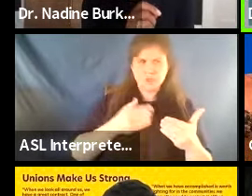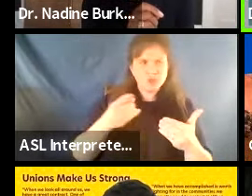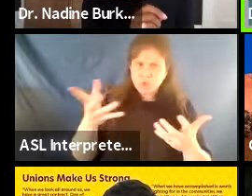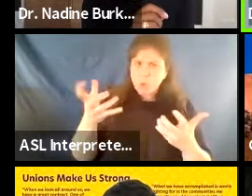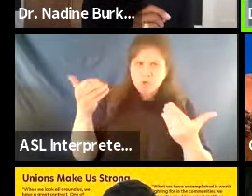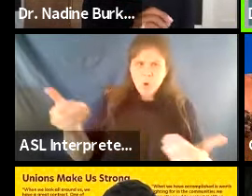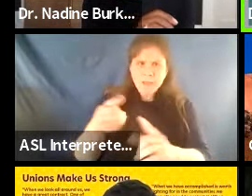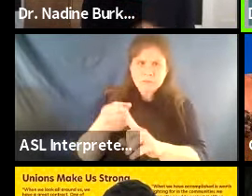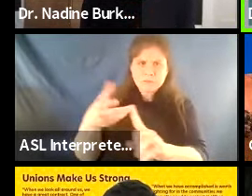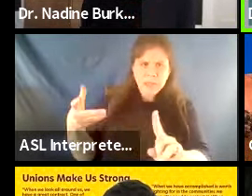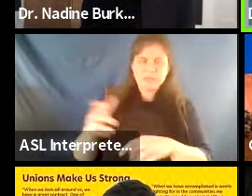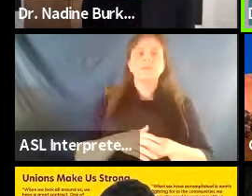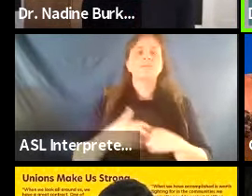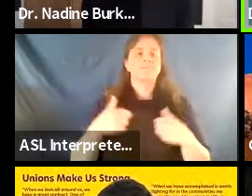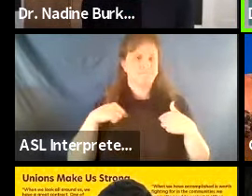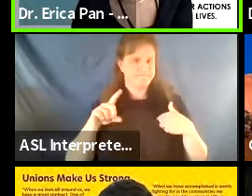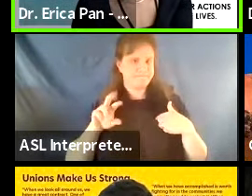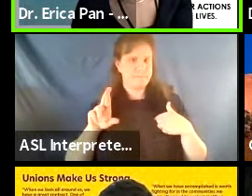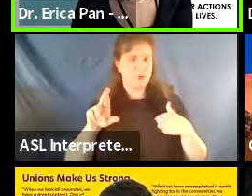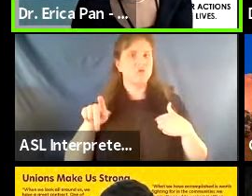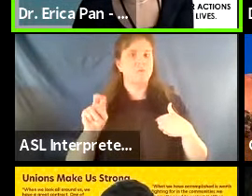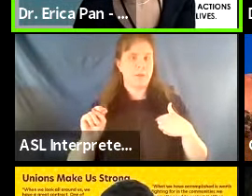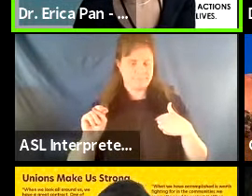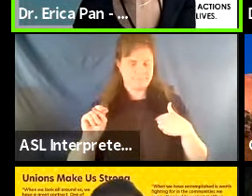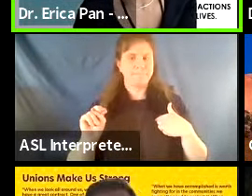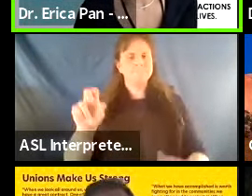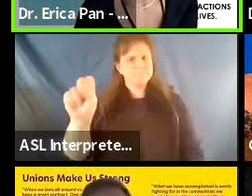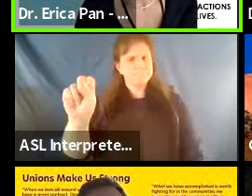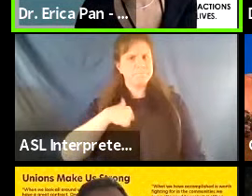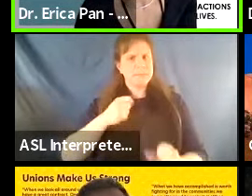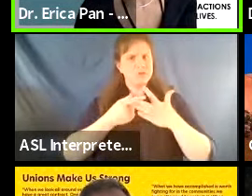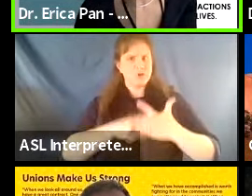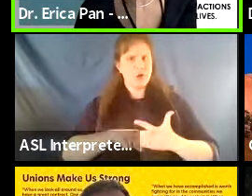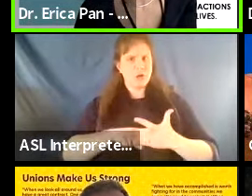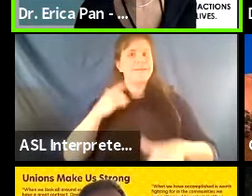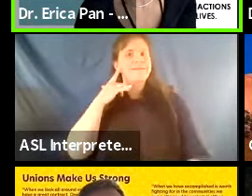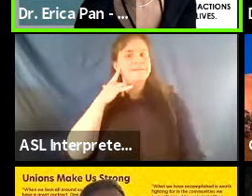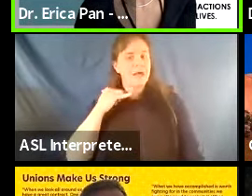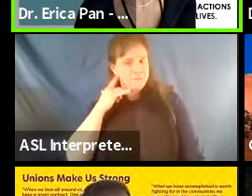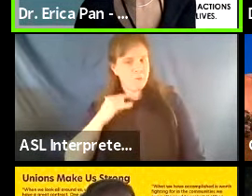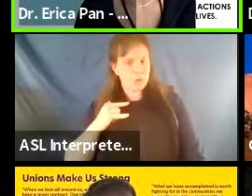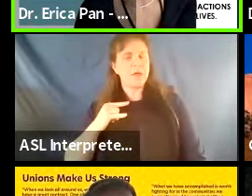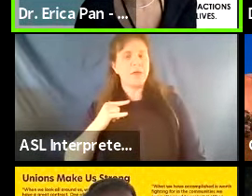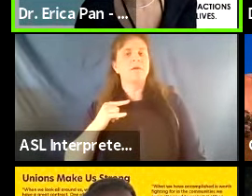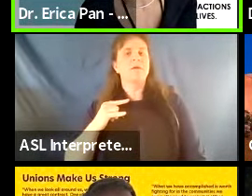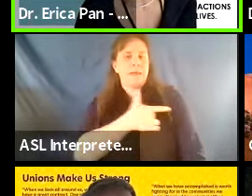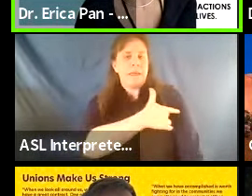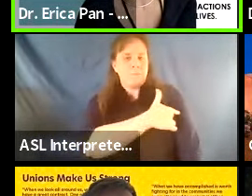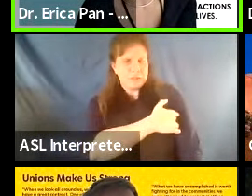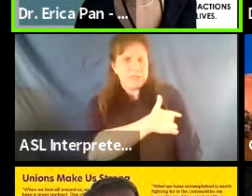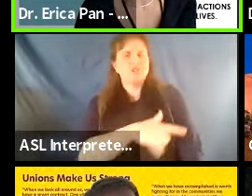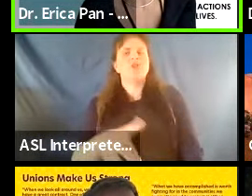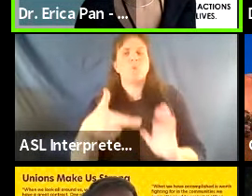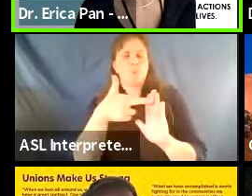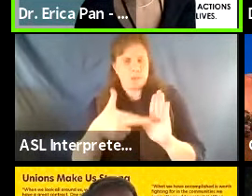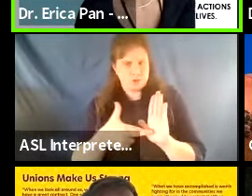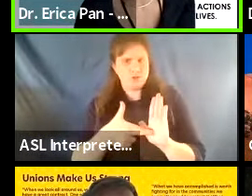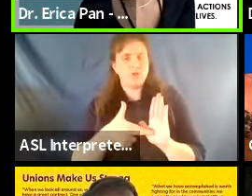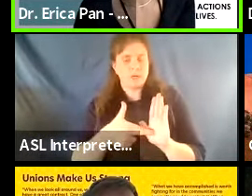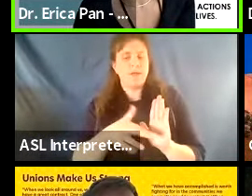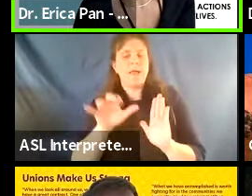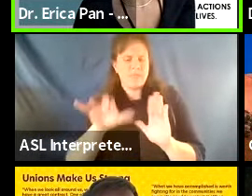Yeah, I can start. I think it's absolutely, like, for example, in our California Immunization Registry and the other two registries, I believe that is a field.